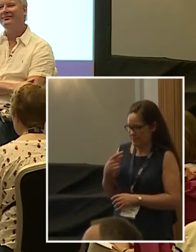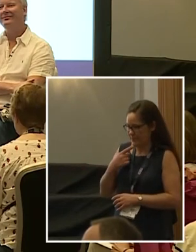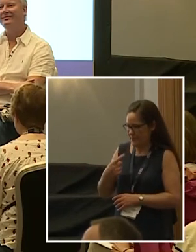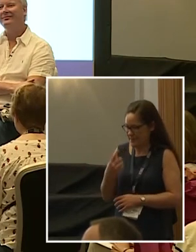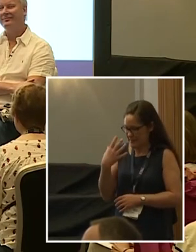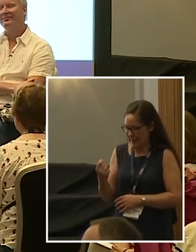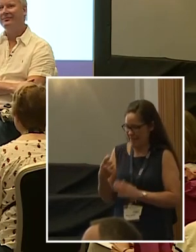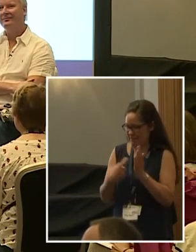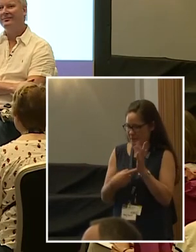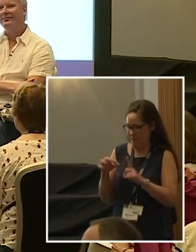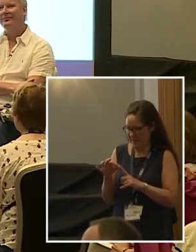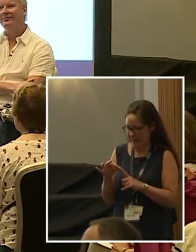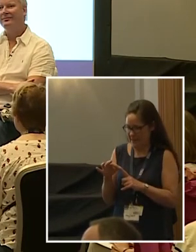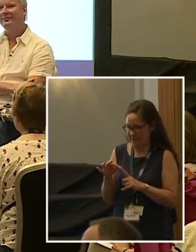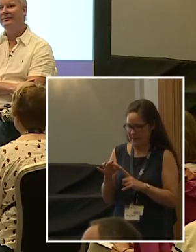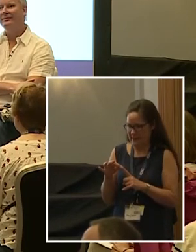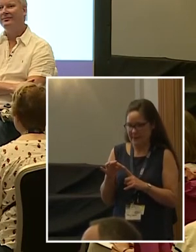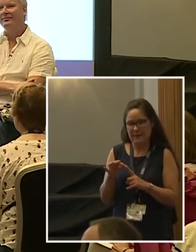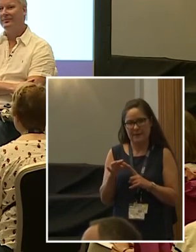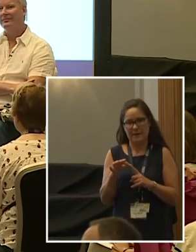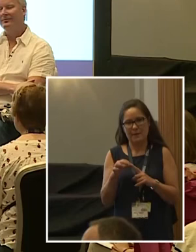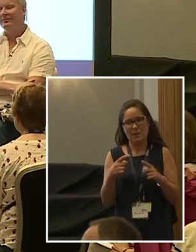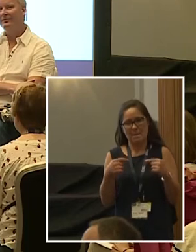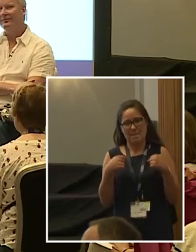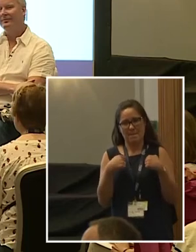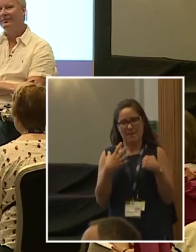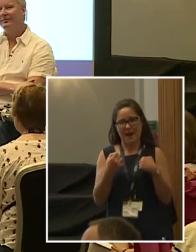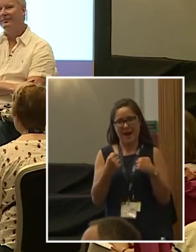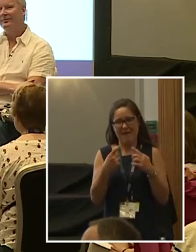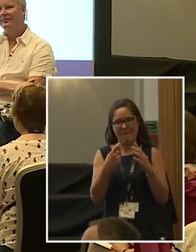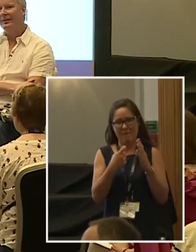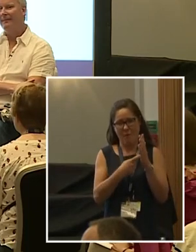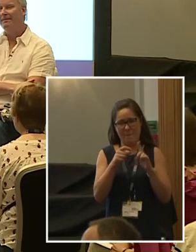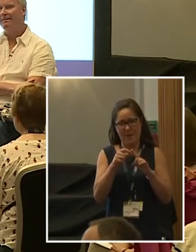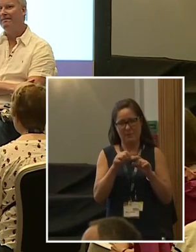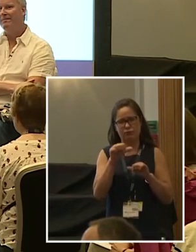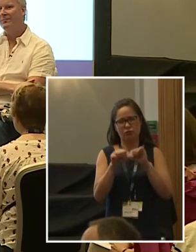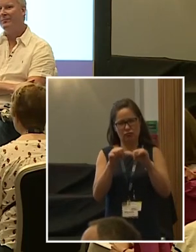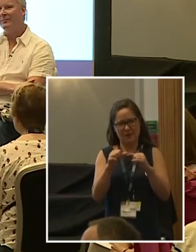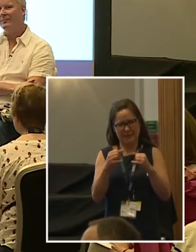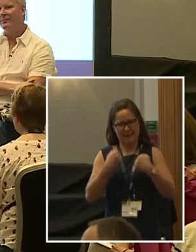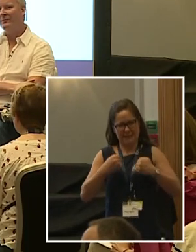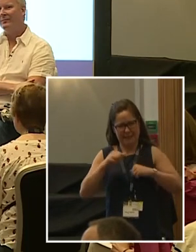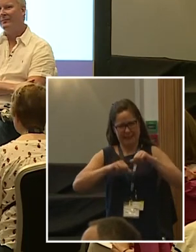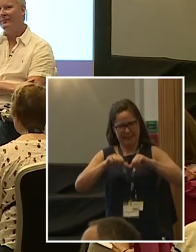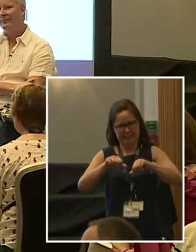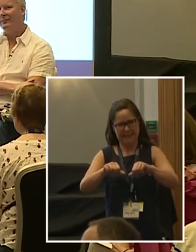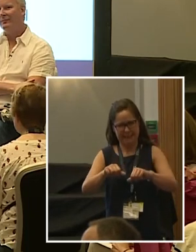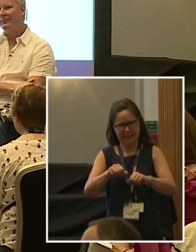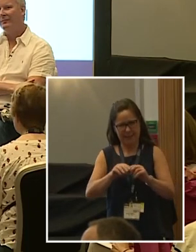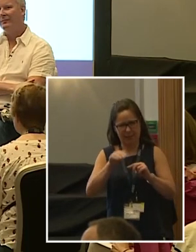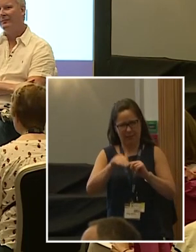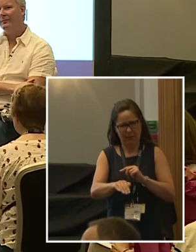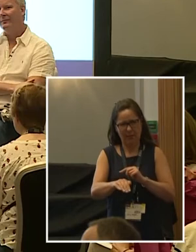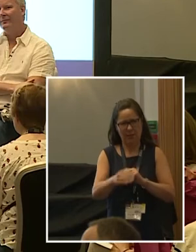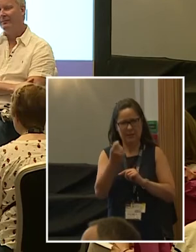RP, and from my understanding of RP, it's a progressive disease, and I've been told it can affect